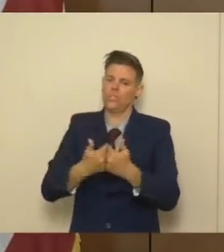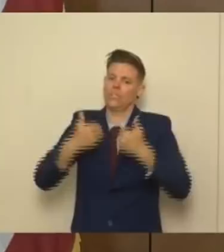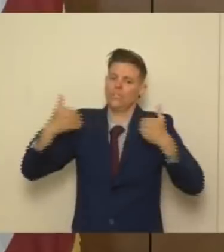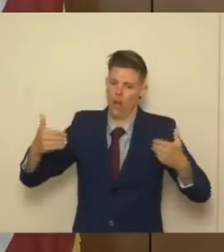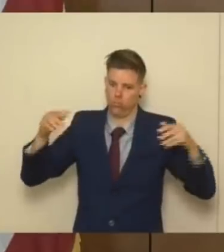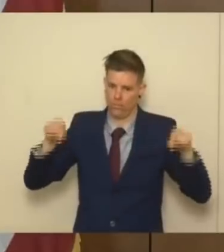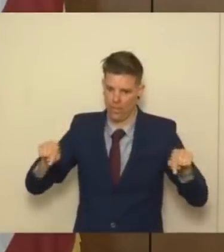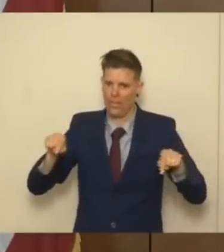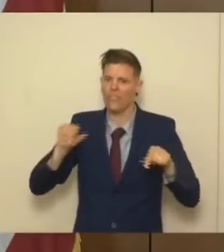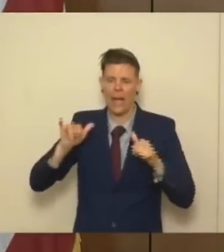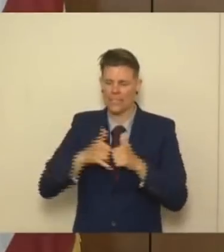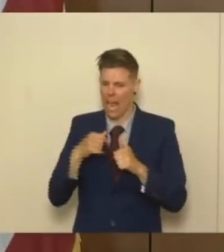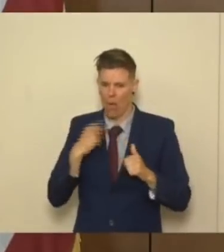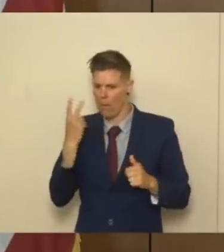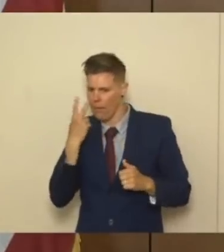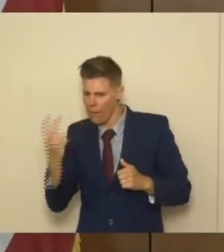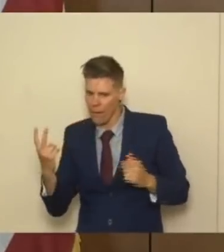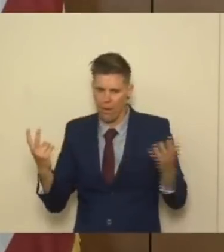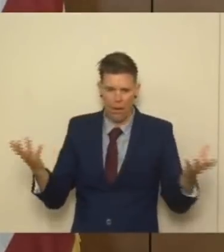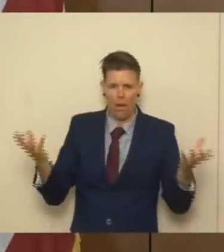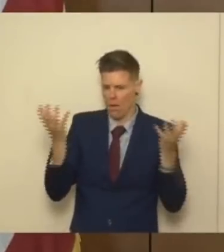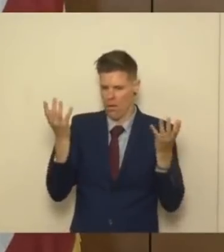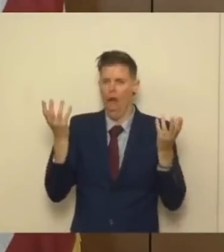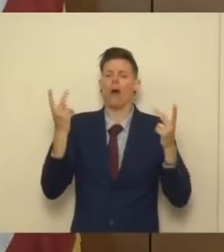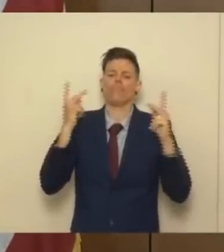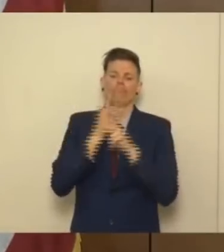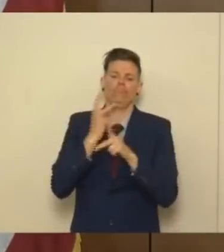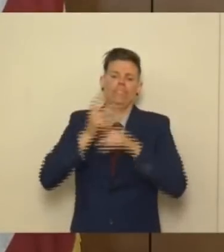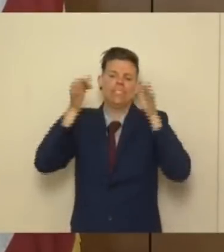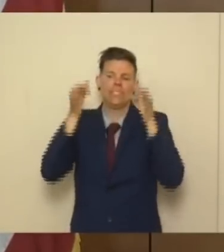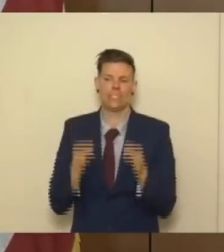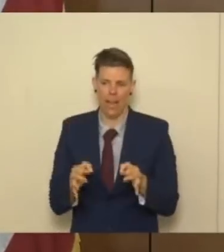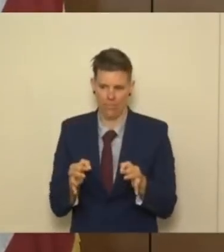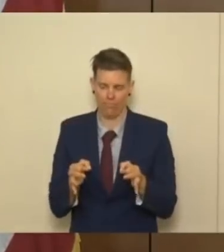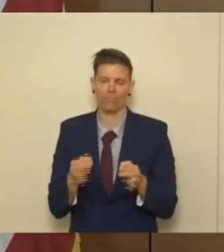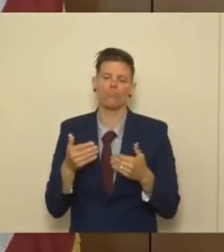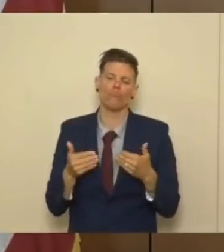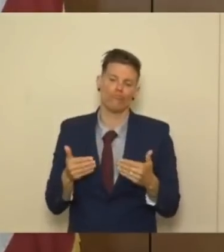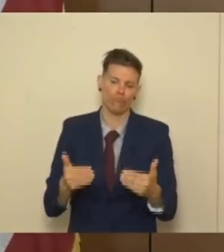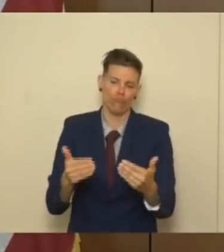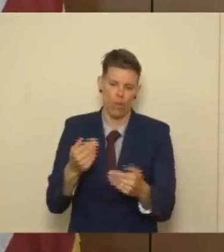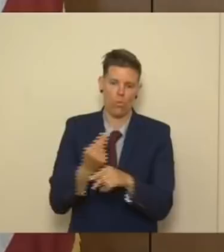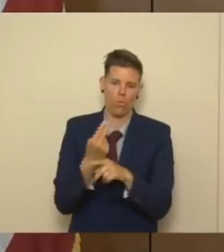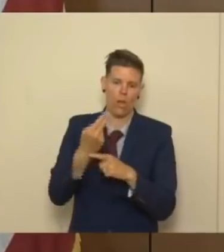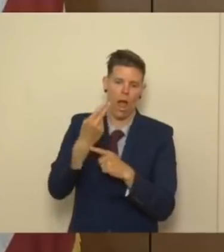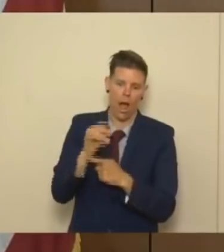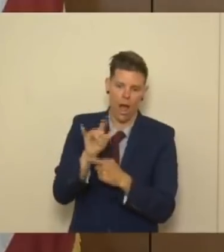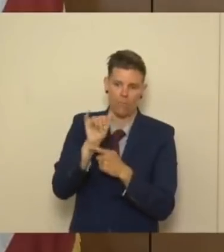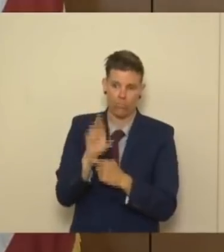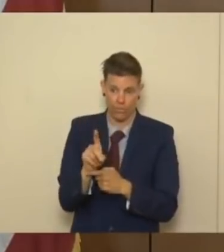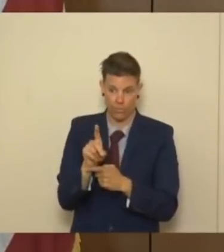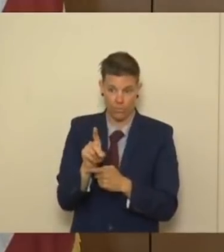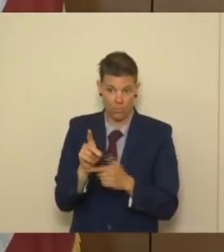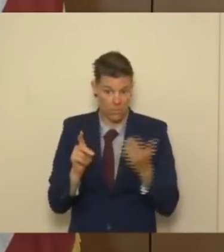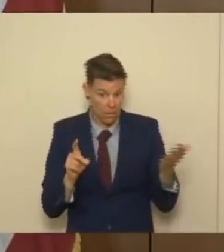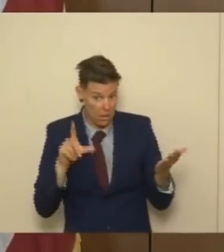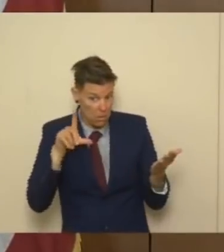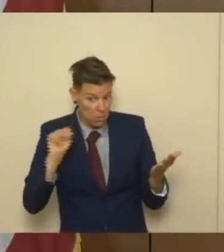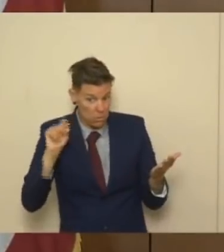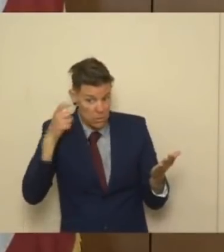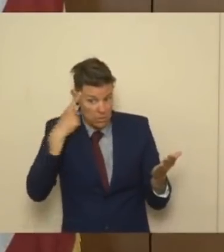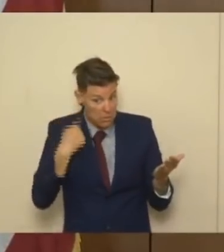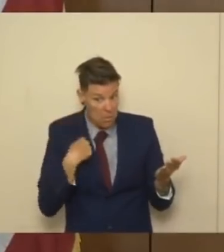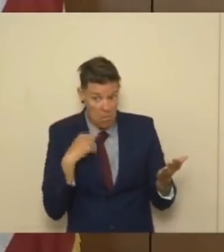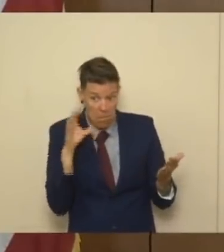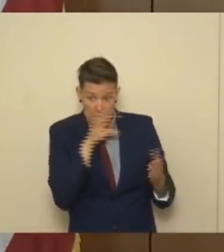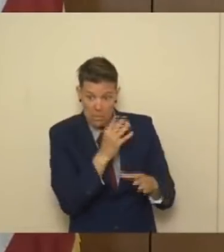that we would go to a hybrid model. Lieutenant Governor, did I miss anything that I tried to, although I didn't answer each question separately,